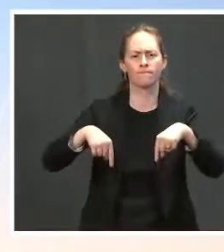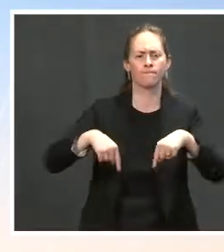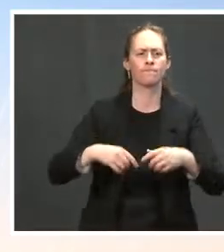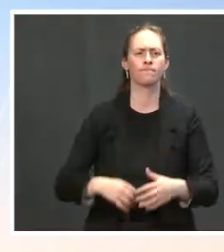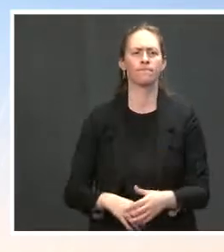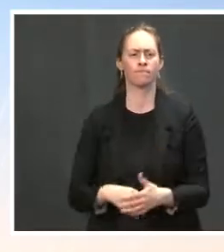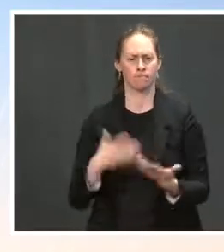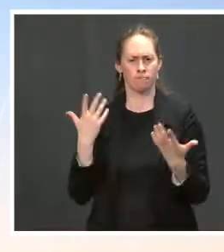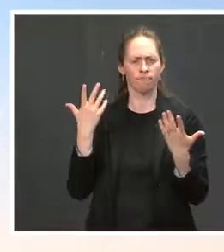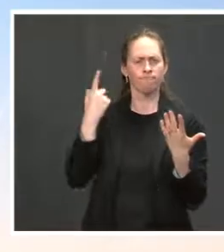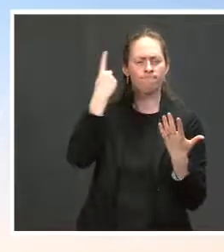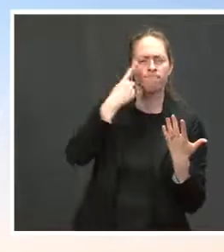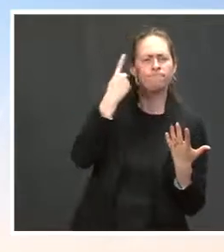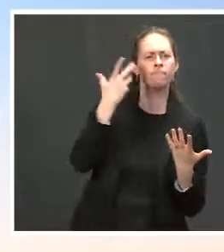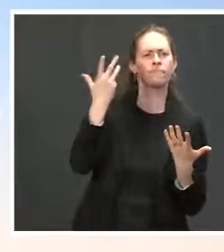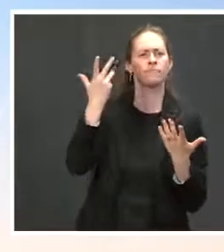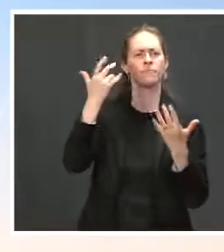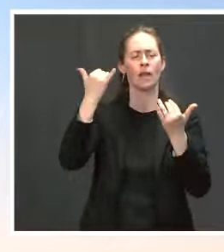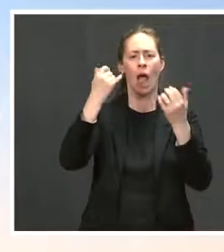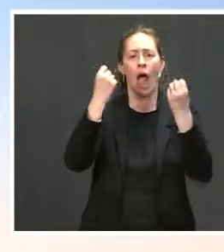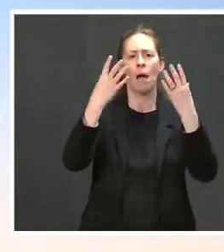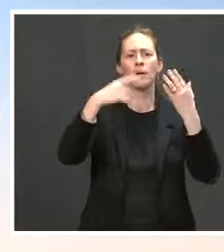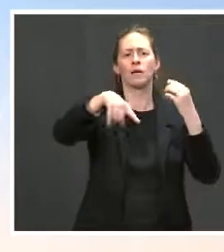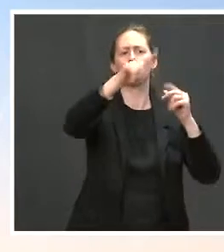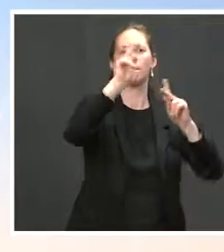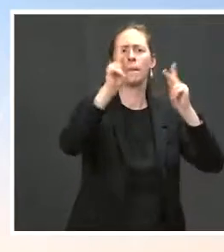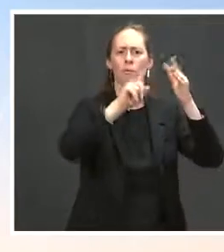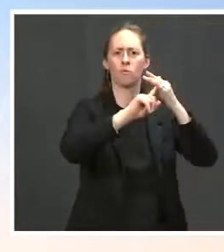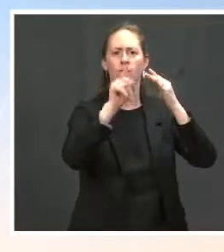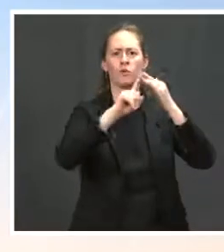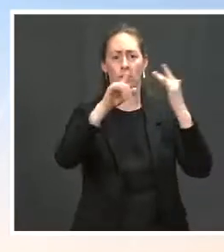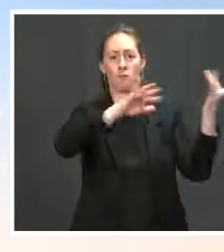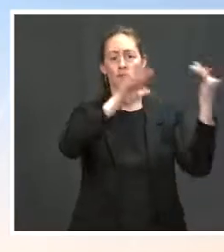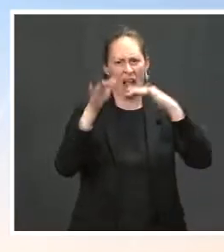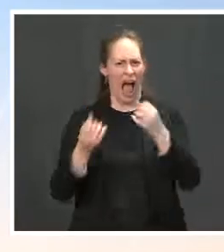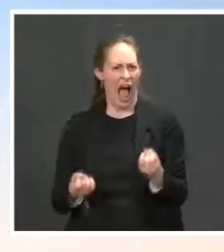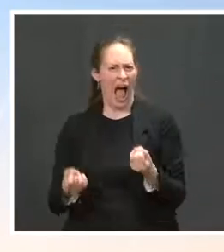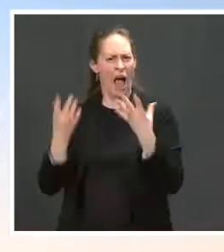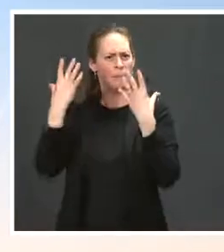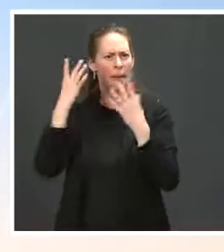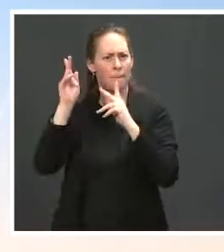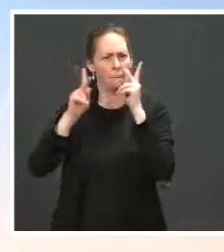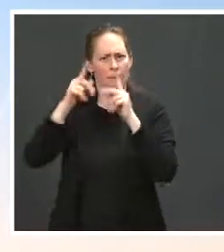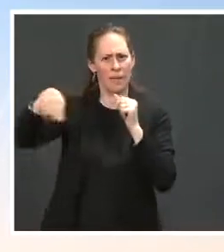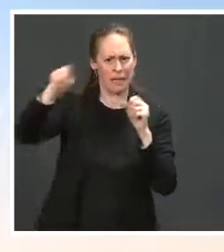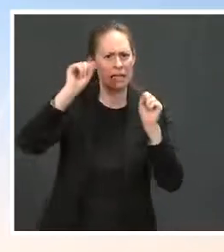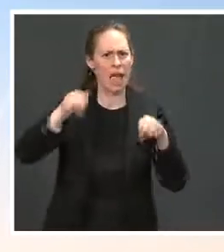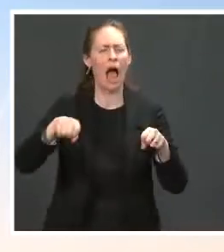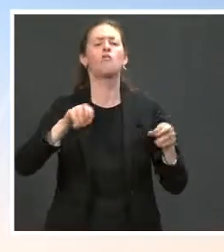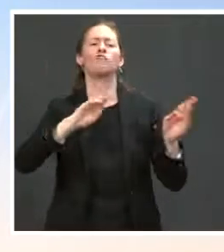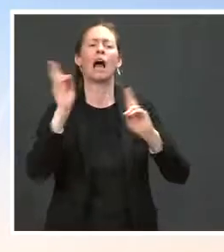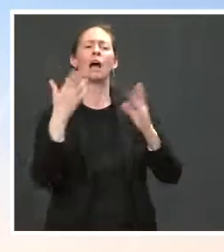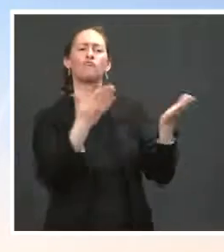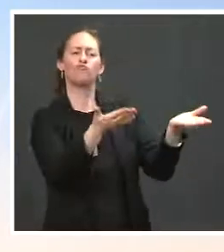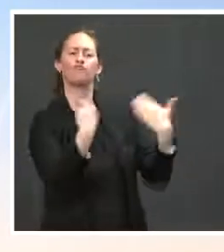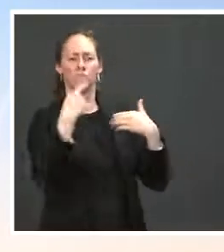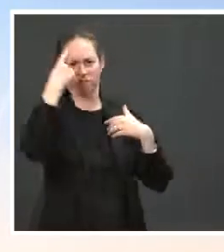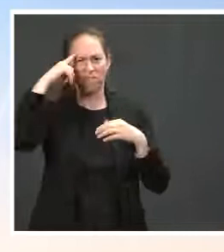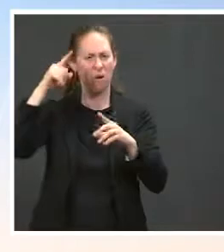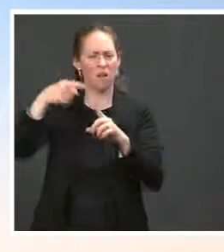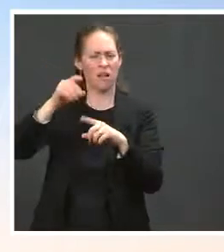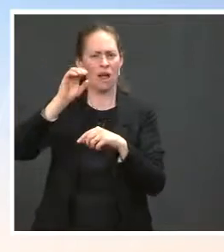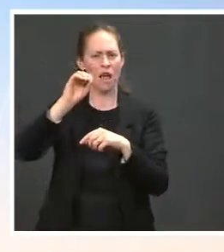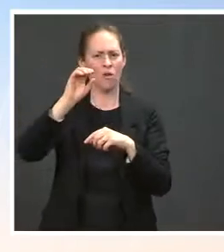now for the government. And when you talk about the Office of Refugee Resettlement, is one of the issues that some of the employees there have